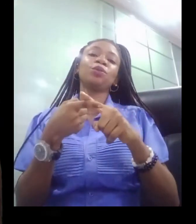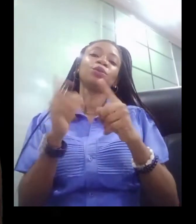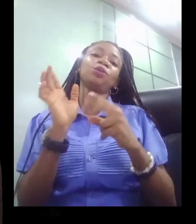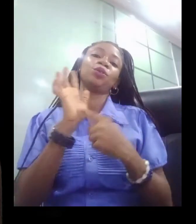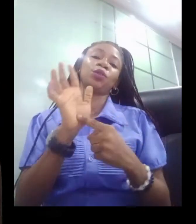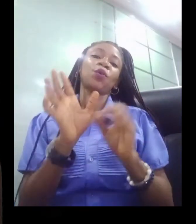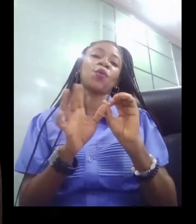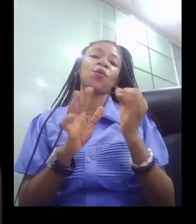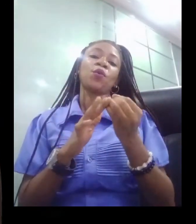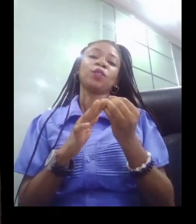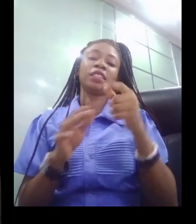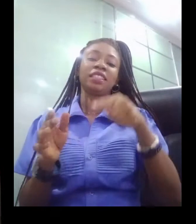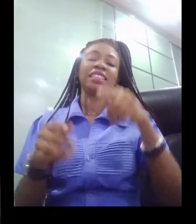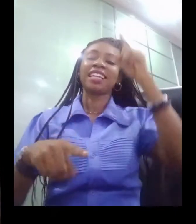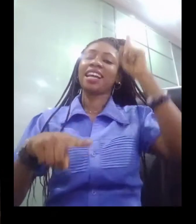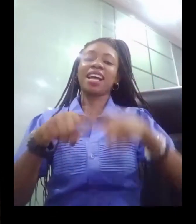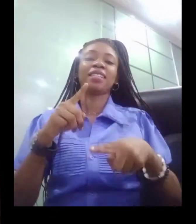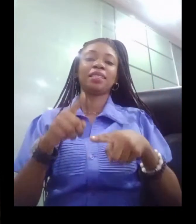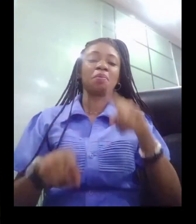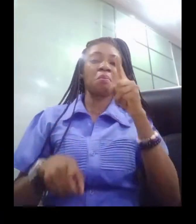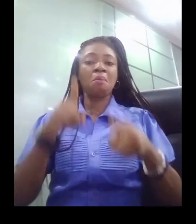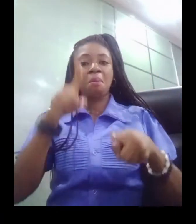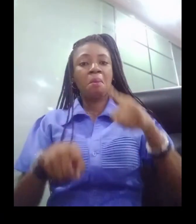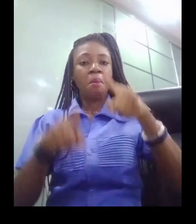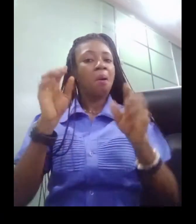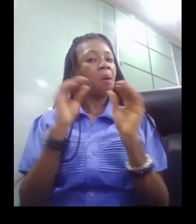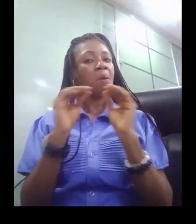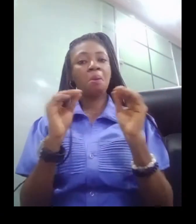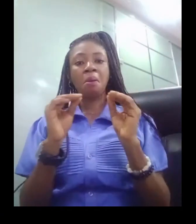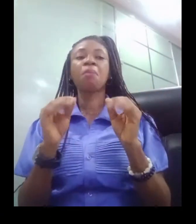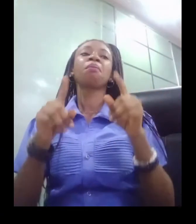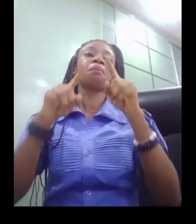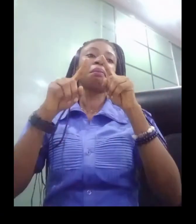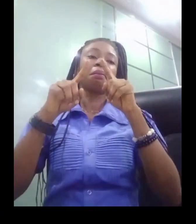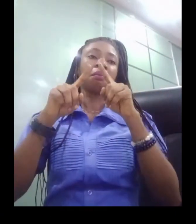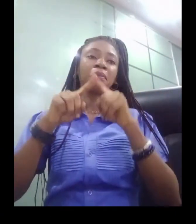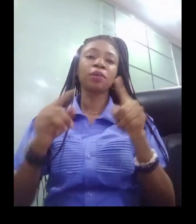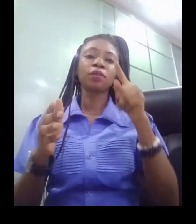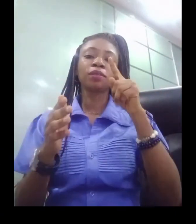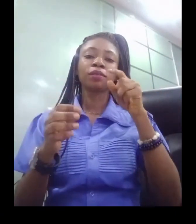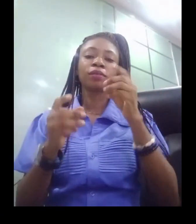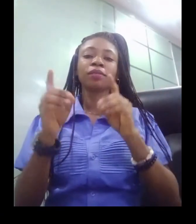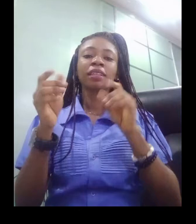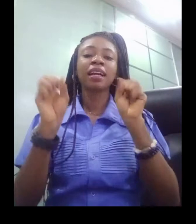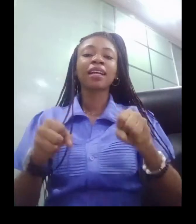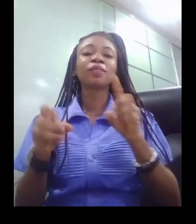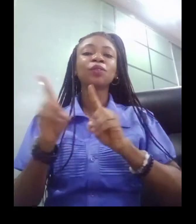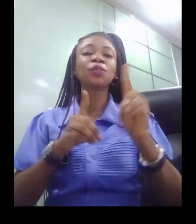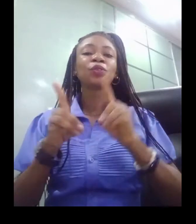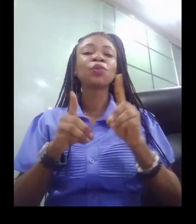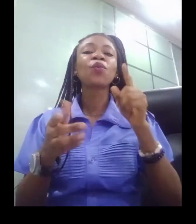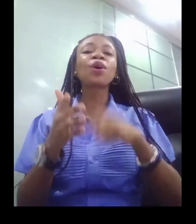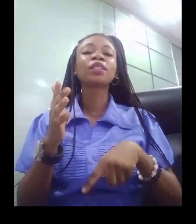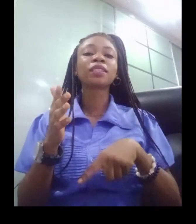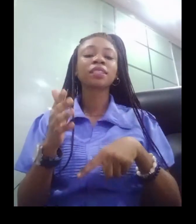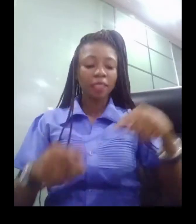could not do. Walking, no. But what could she do? Touching her knees,